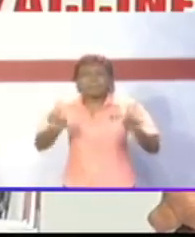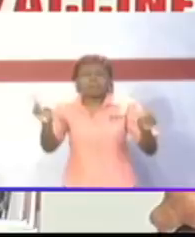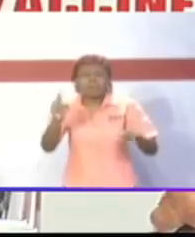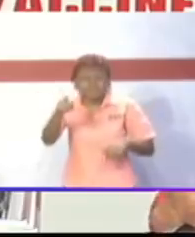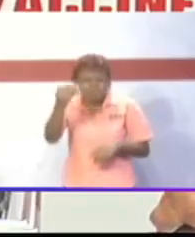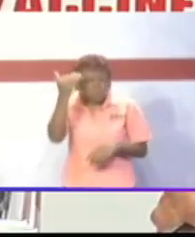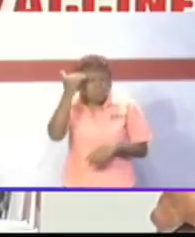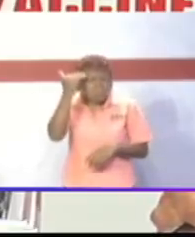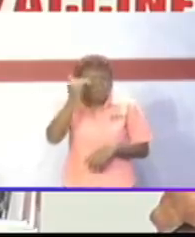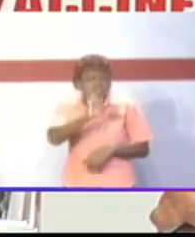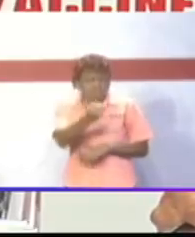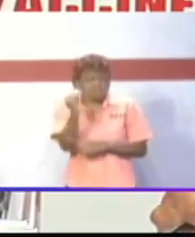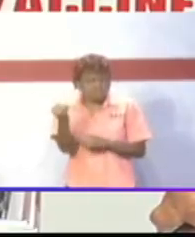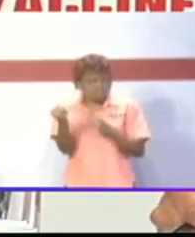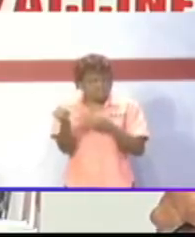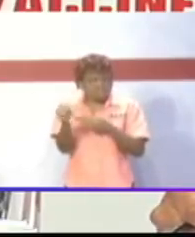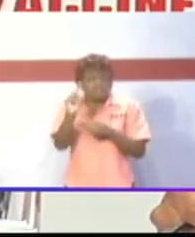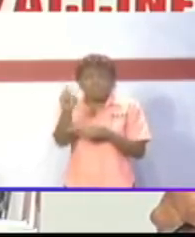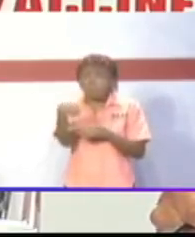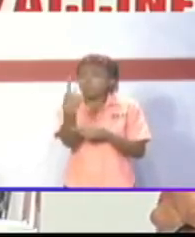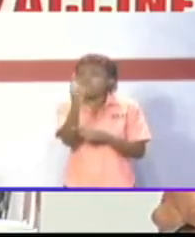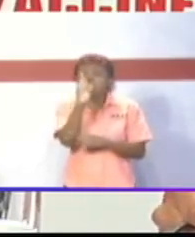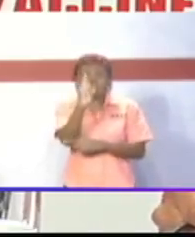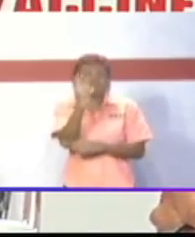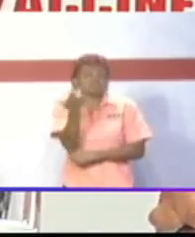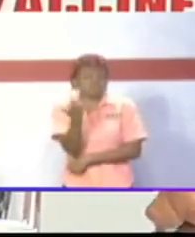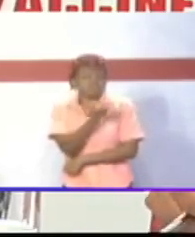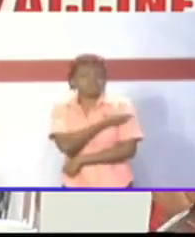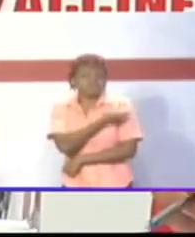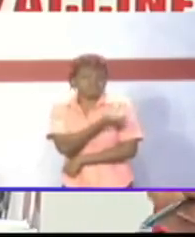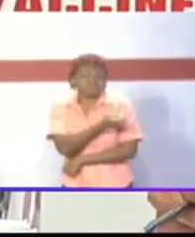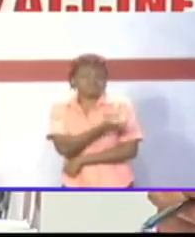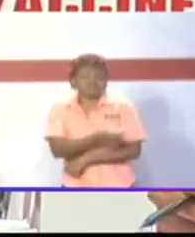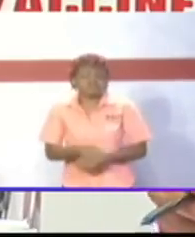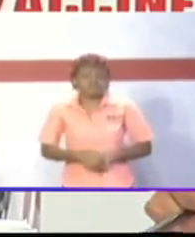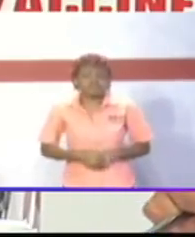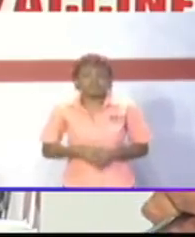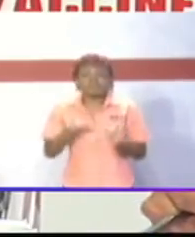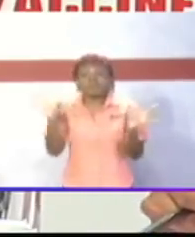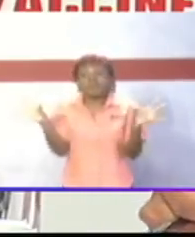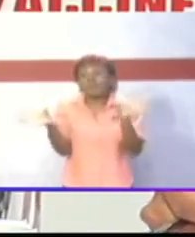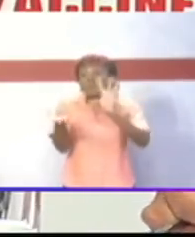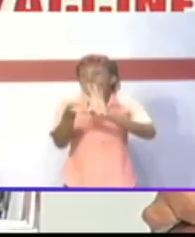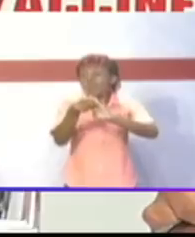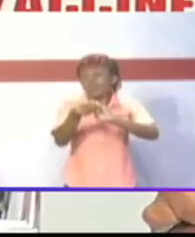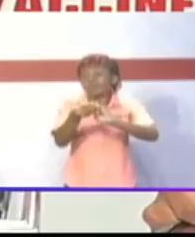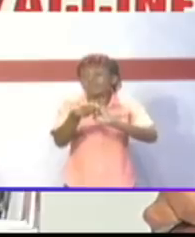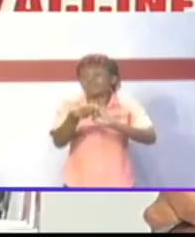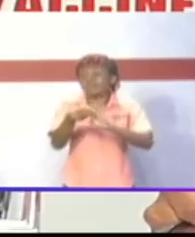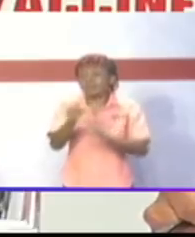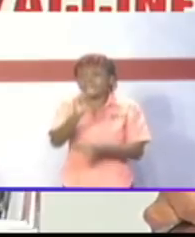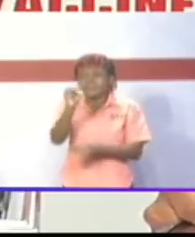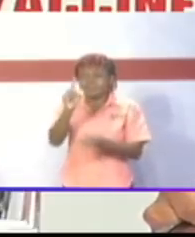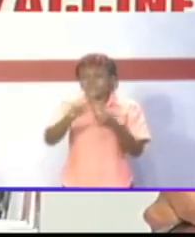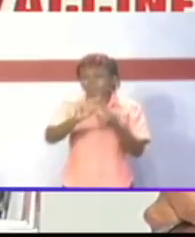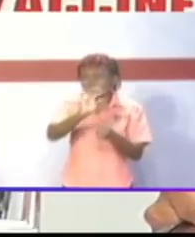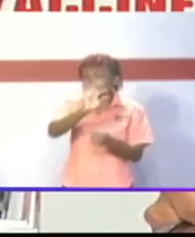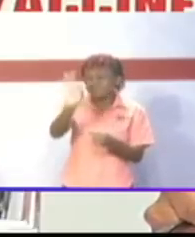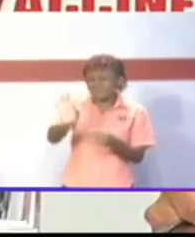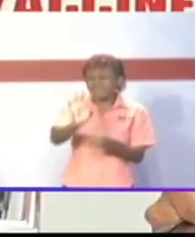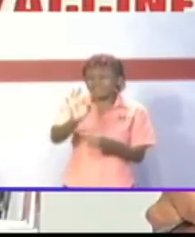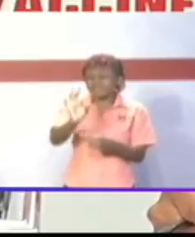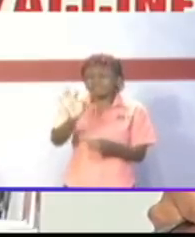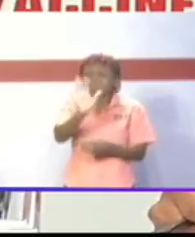Friday. Yes, and Saturdays and Sundays, obviously the figures drop a little bit. So those are the kind of rates we are seeing